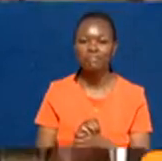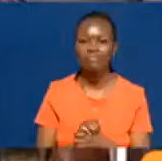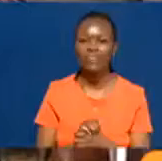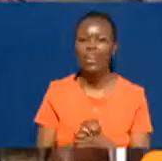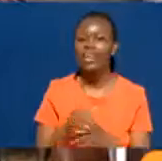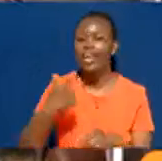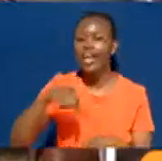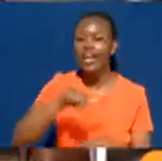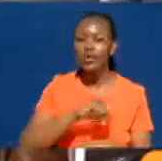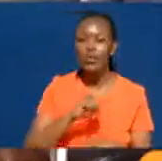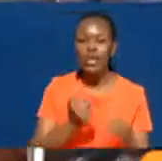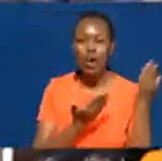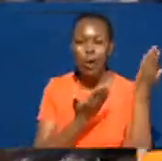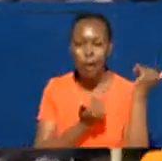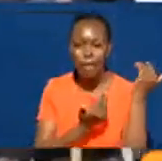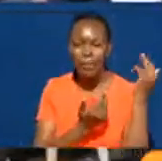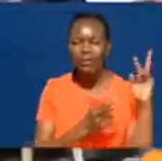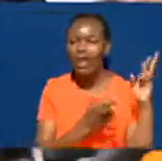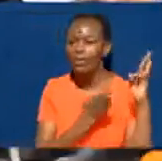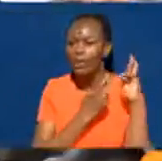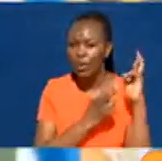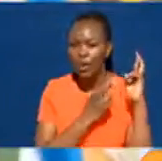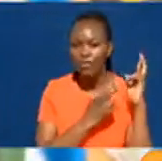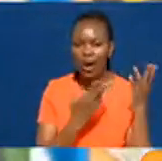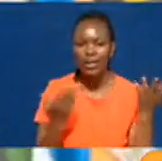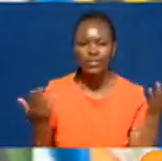And we look forward to